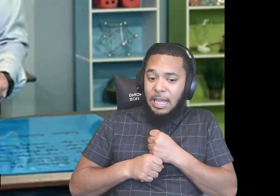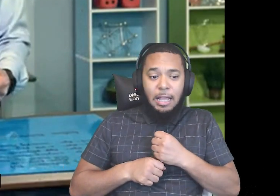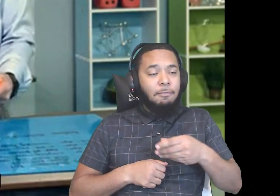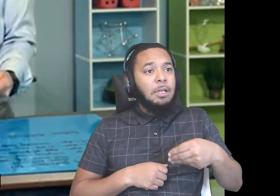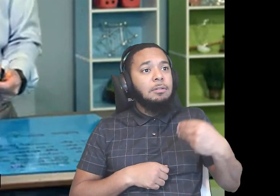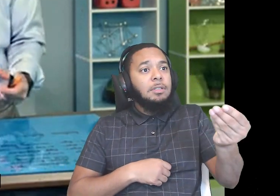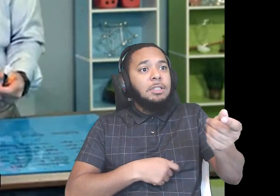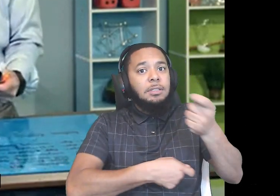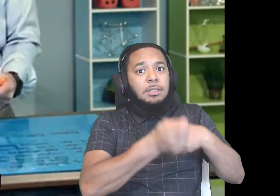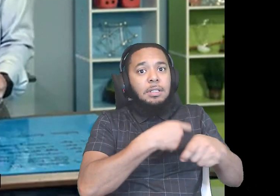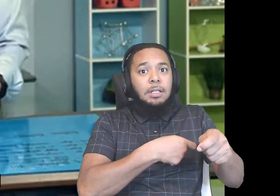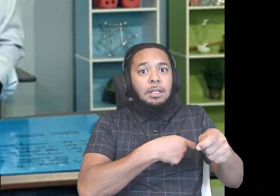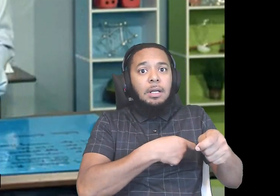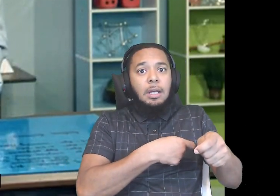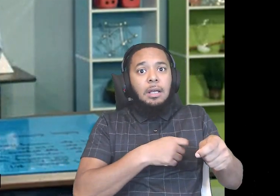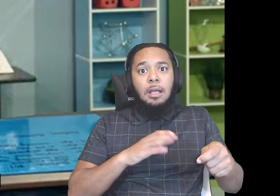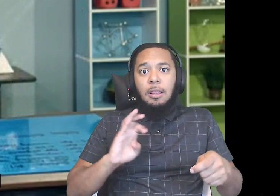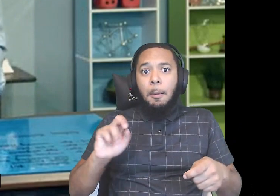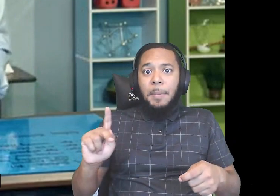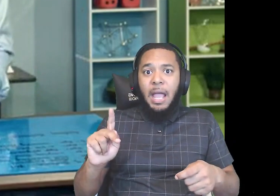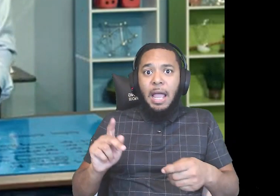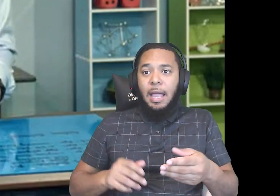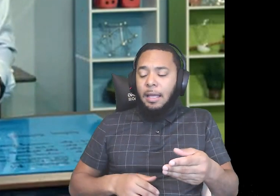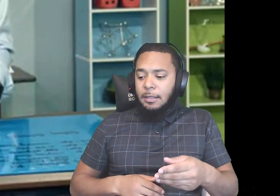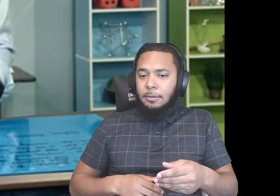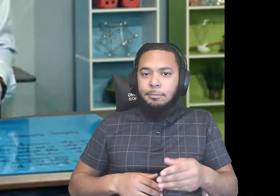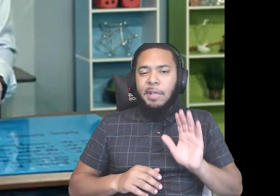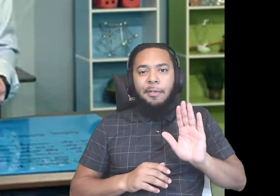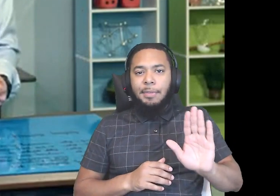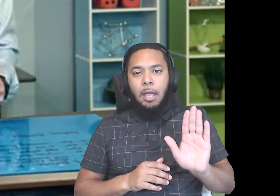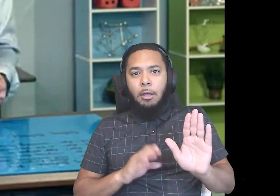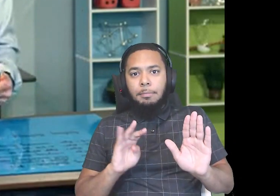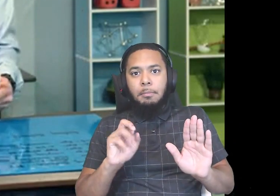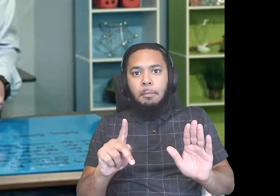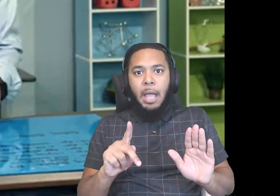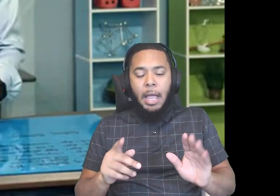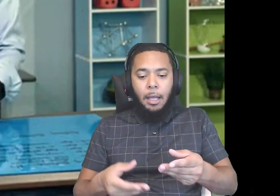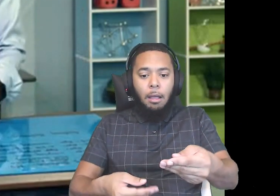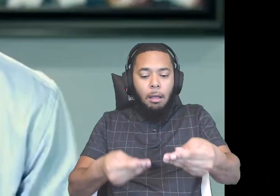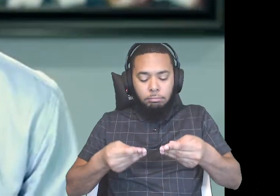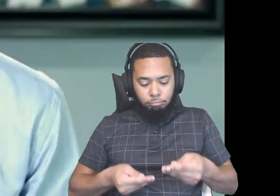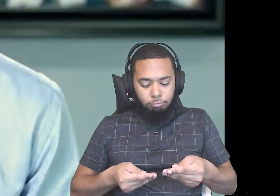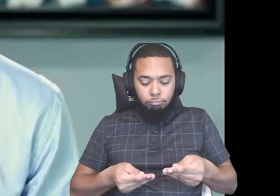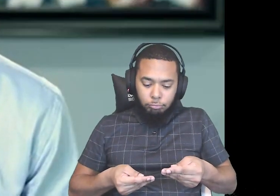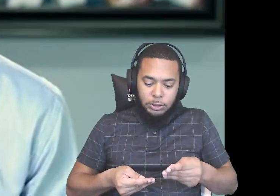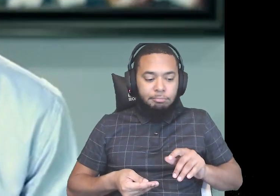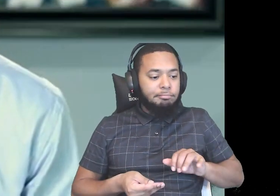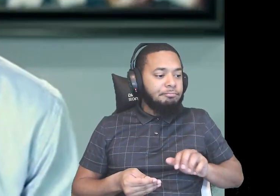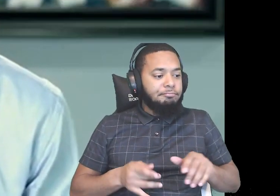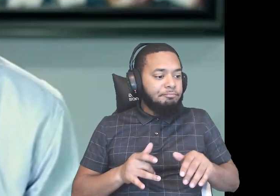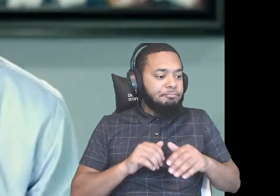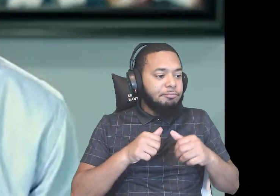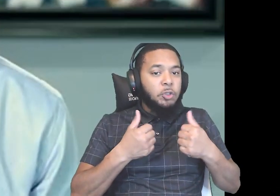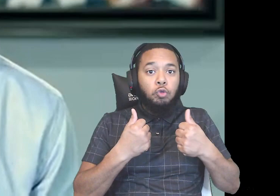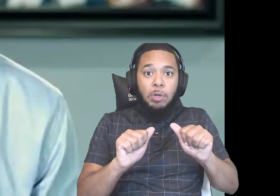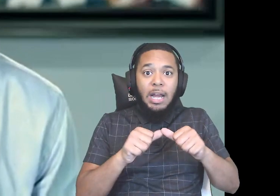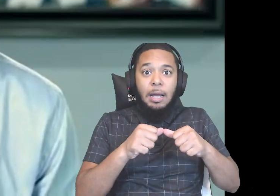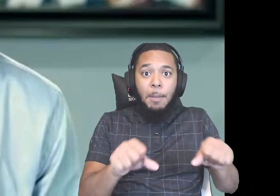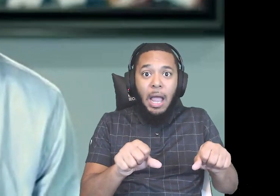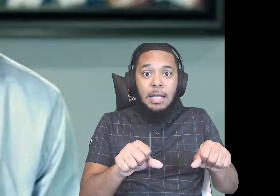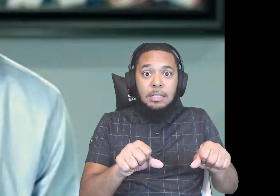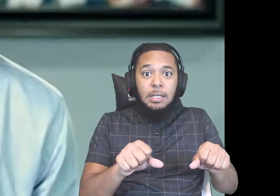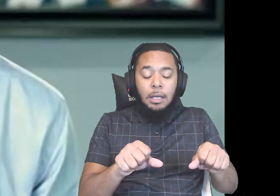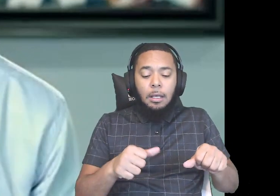can't. The bank says there aren't any, there aren't enough funds in the original account. That's going to be really tough